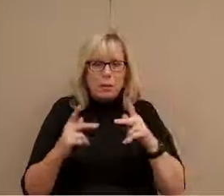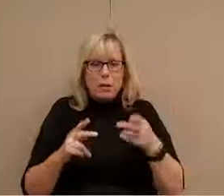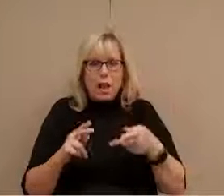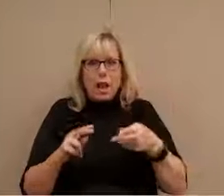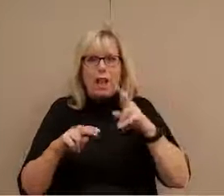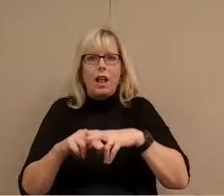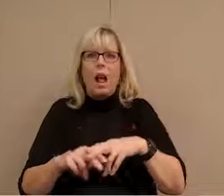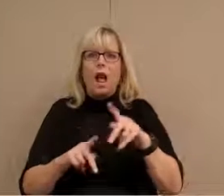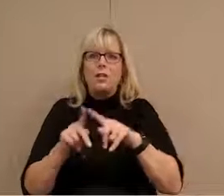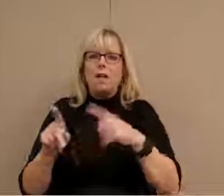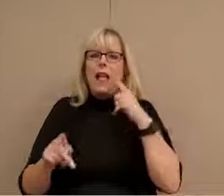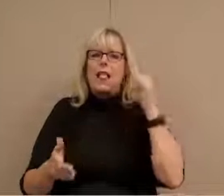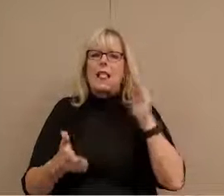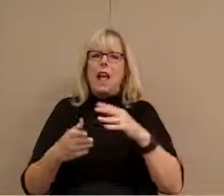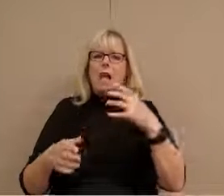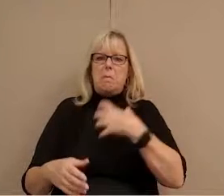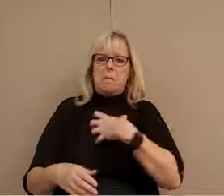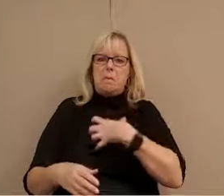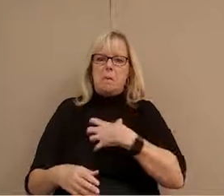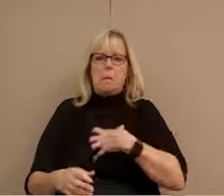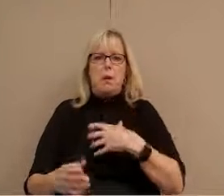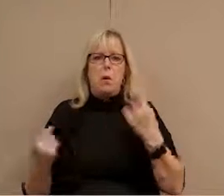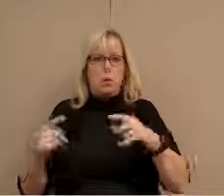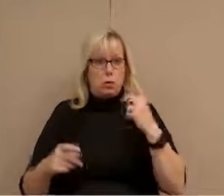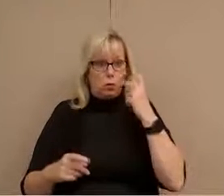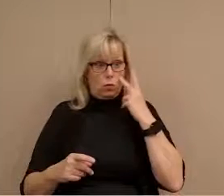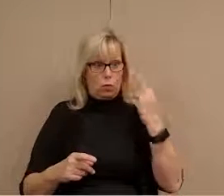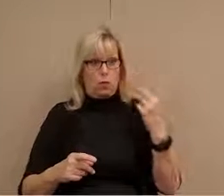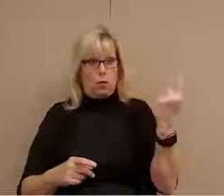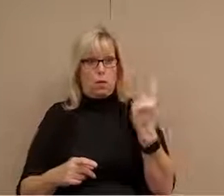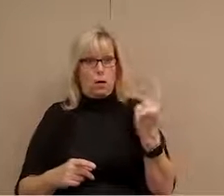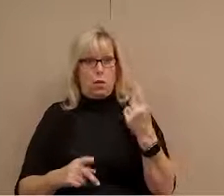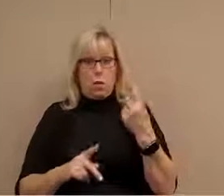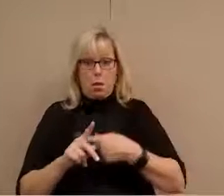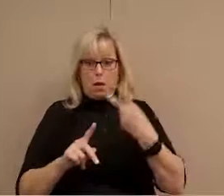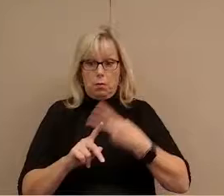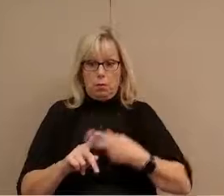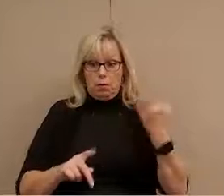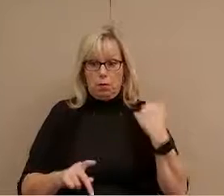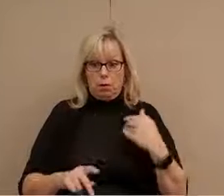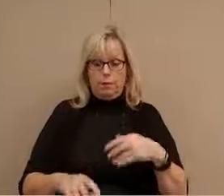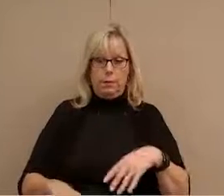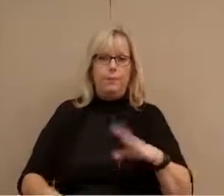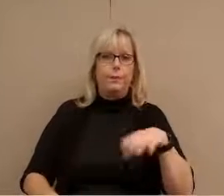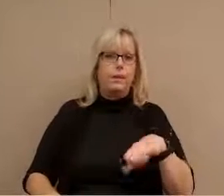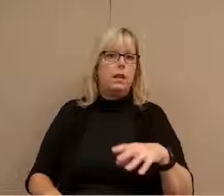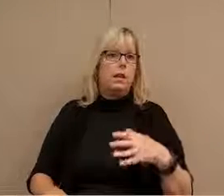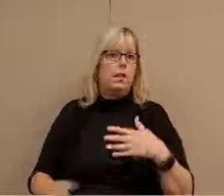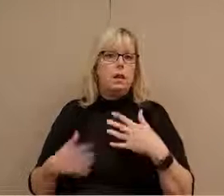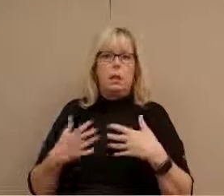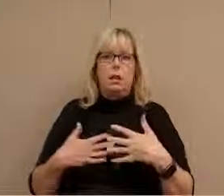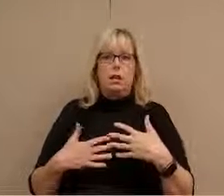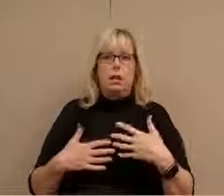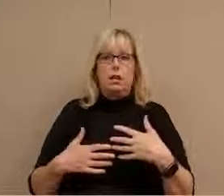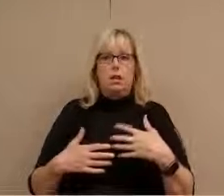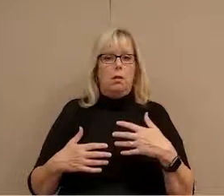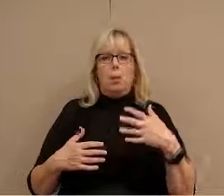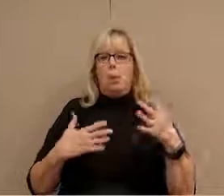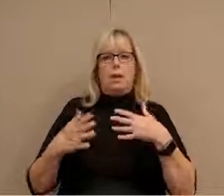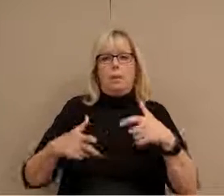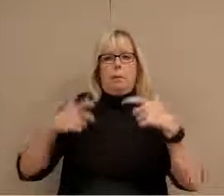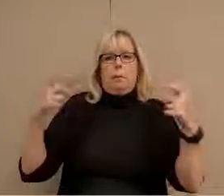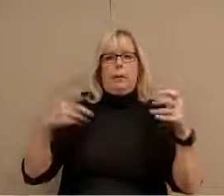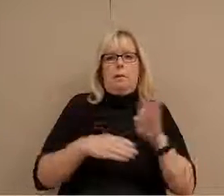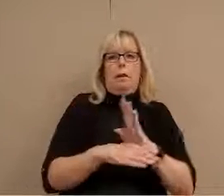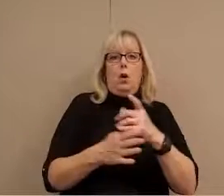less controversial. It used to be when you saw someone a month or two ago even came out and said, whether it's whatever big business,